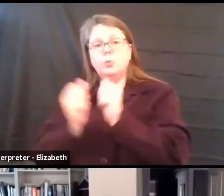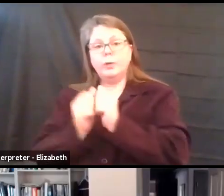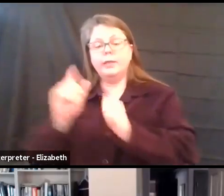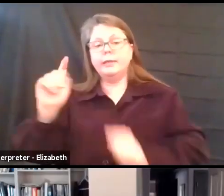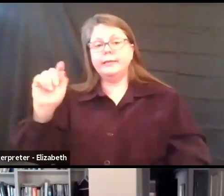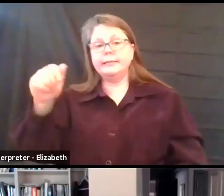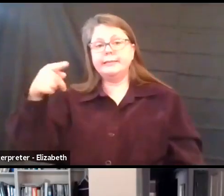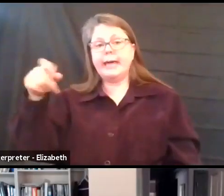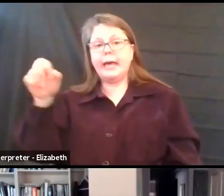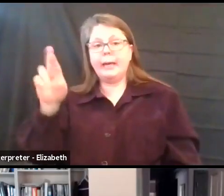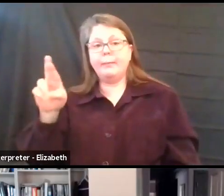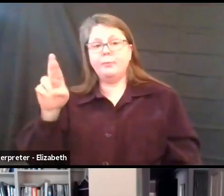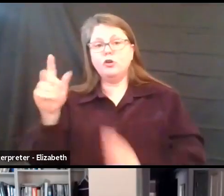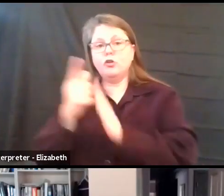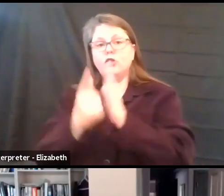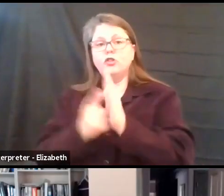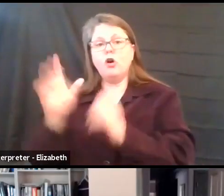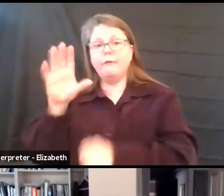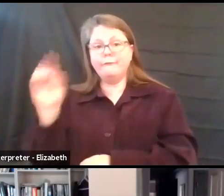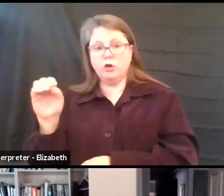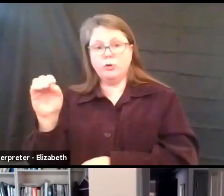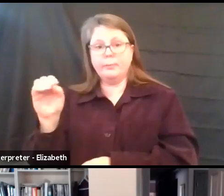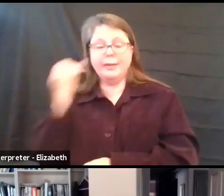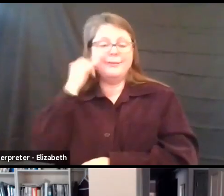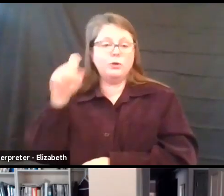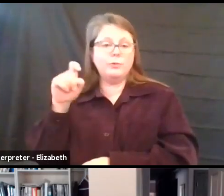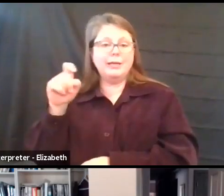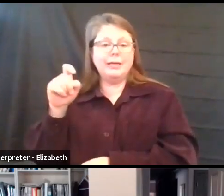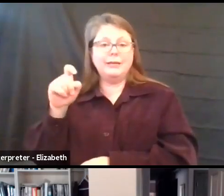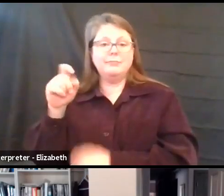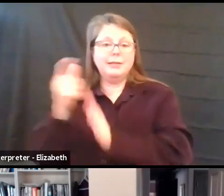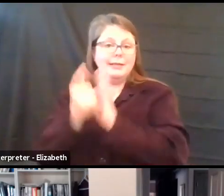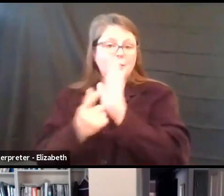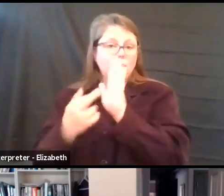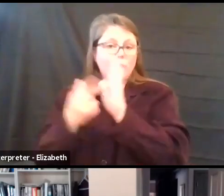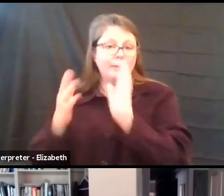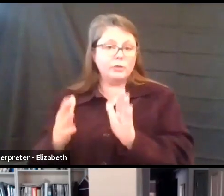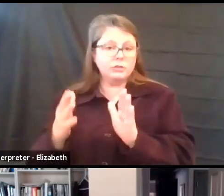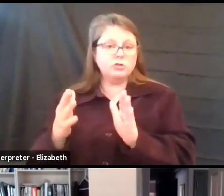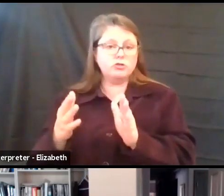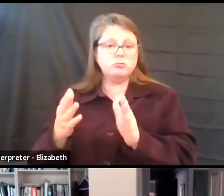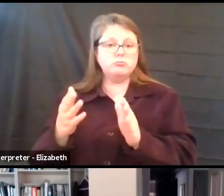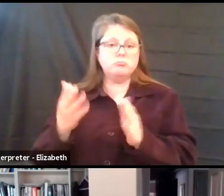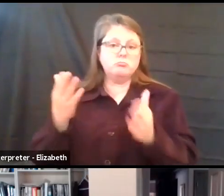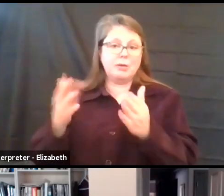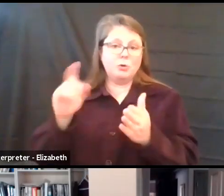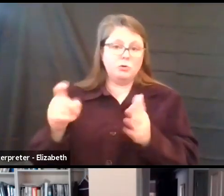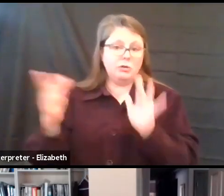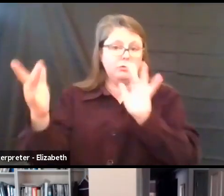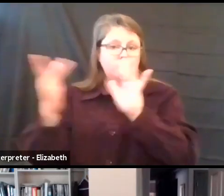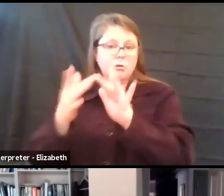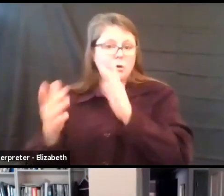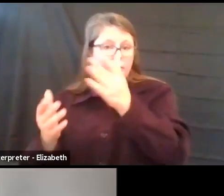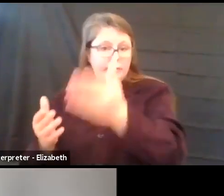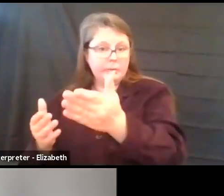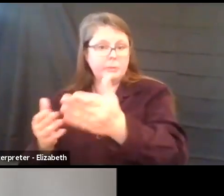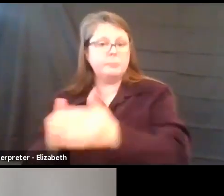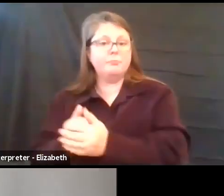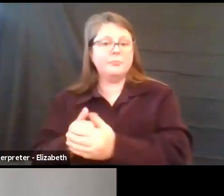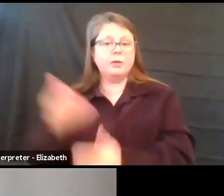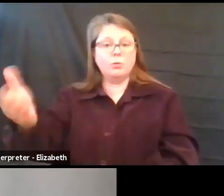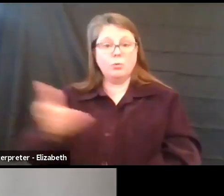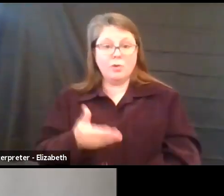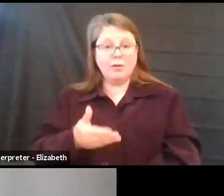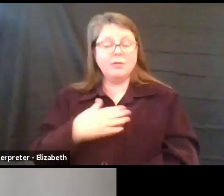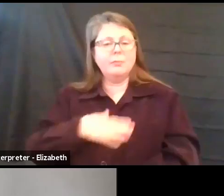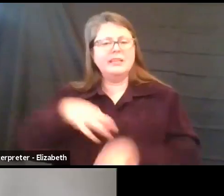go if you, in fact, do need representation. So Clinton, welcome. And you're going to tell us some best practices for filing a claim and